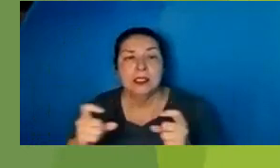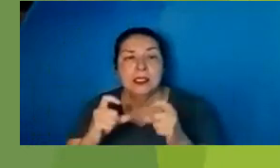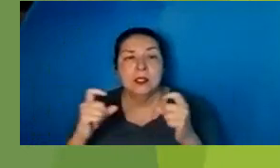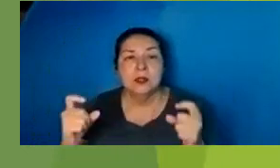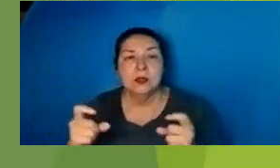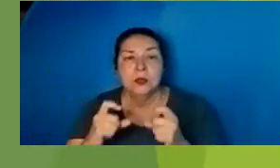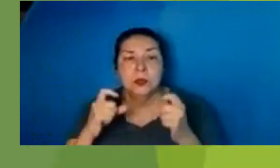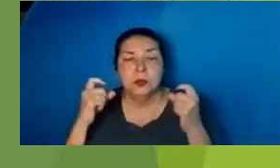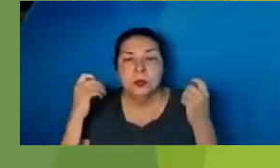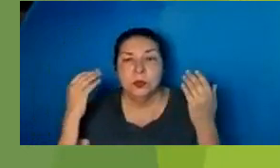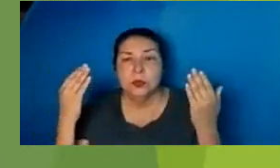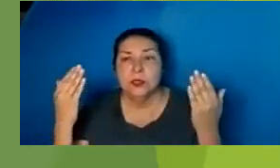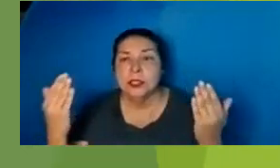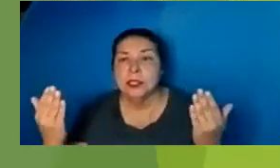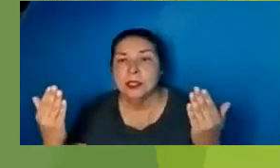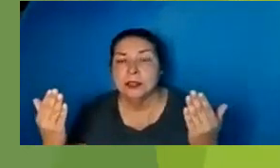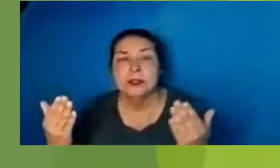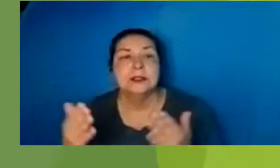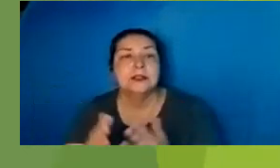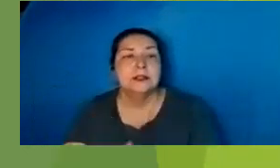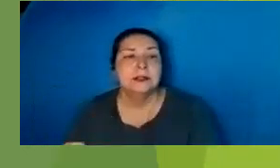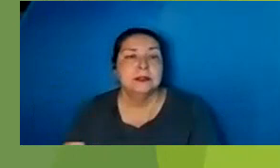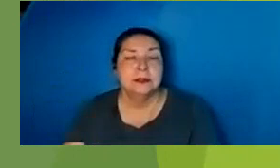Alleluia, alleluia.